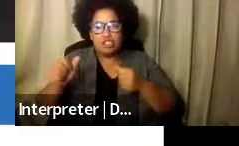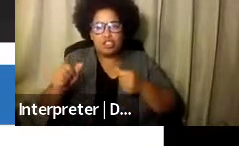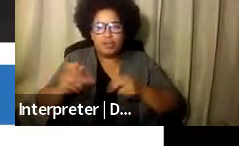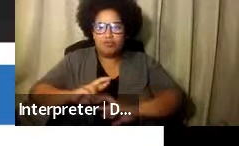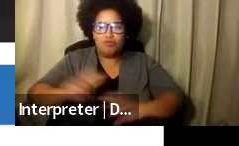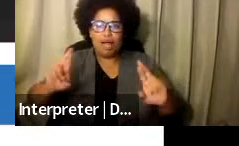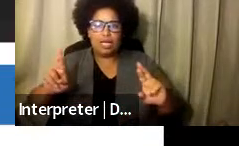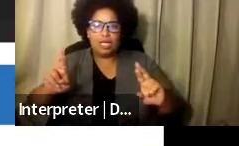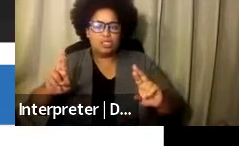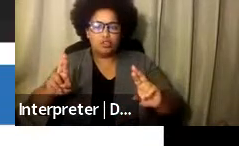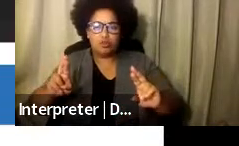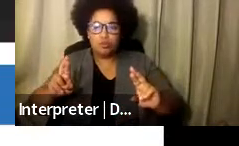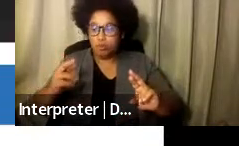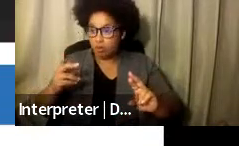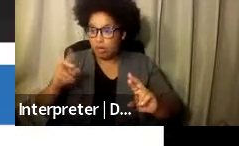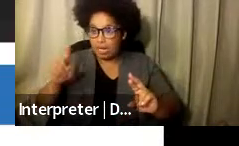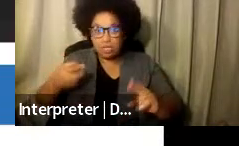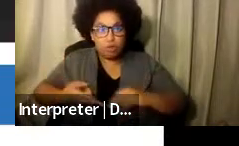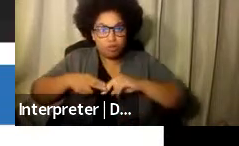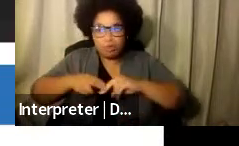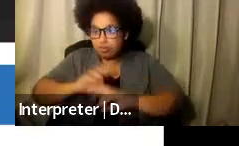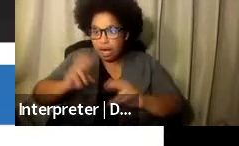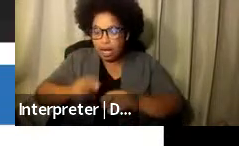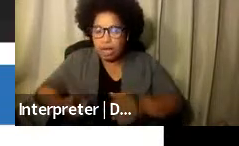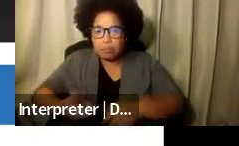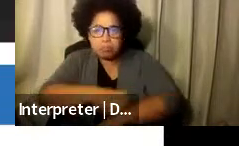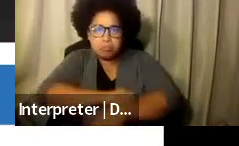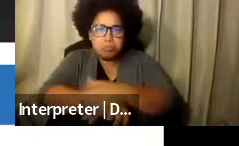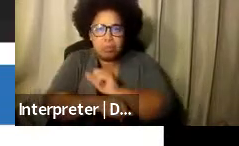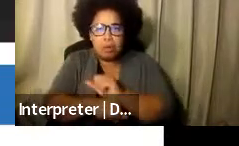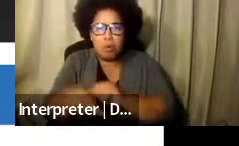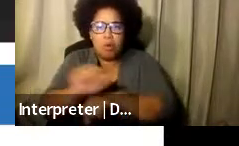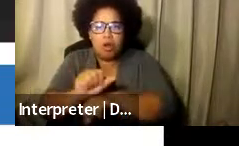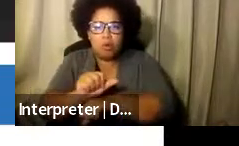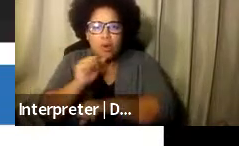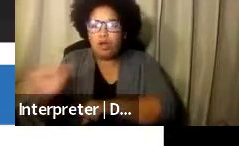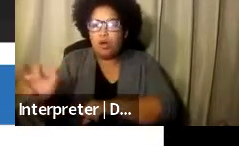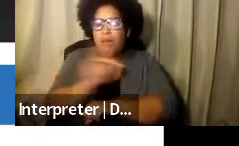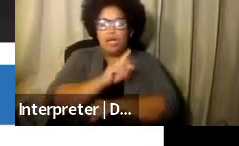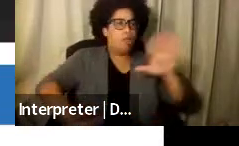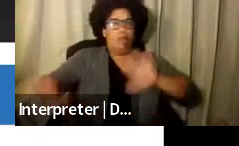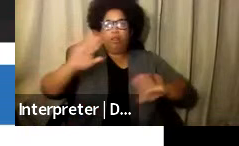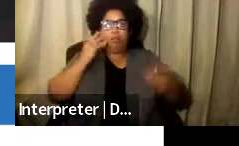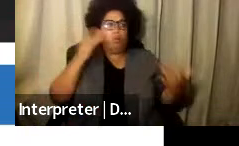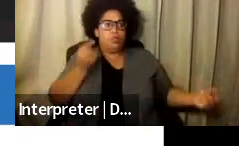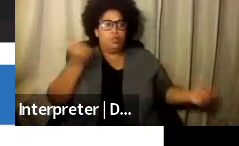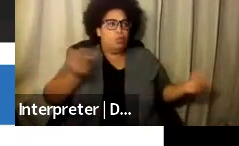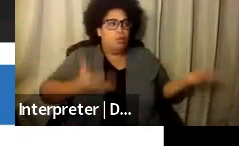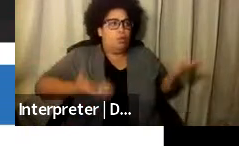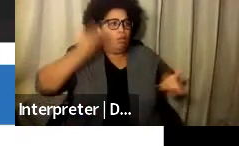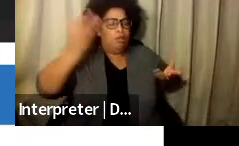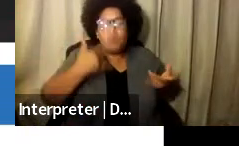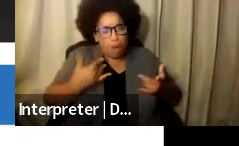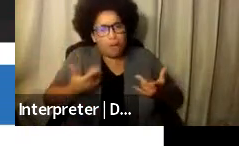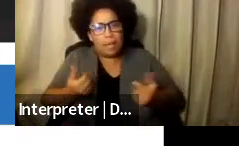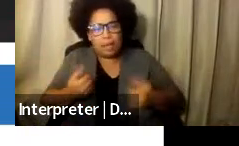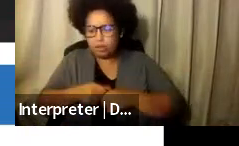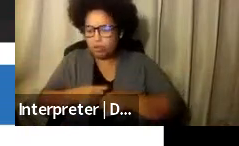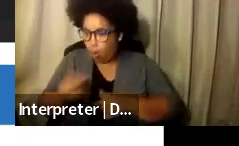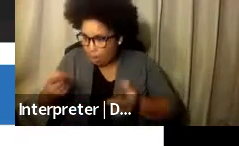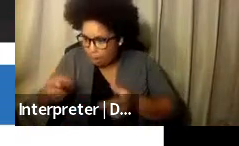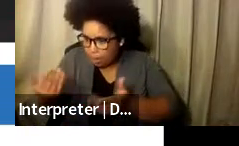we were able to do when this all started. We don't want to go back to where we were when we